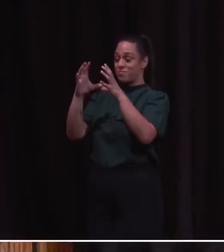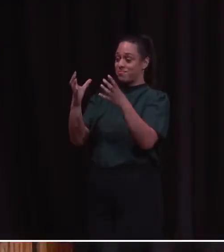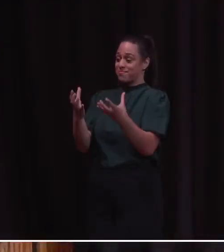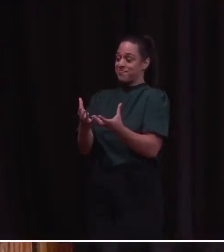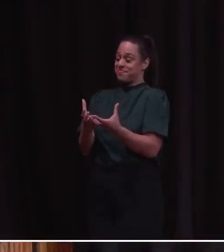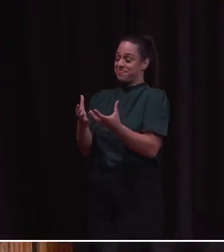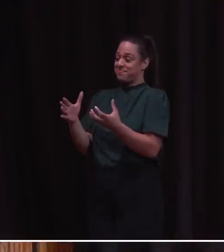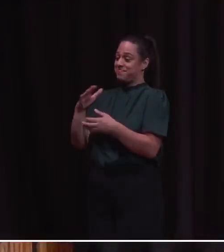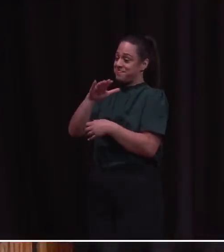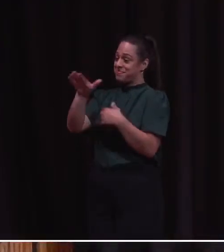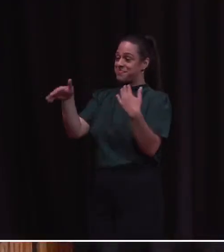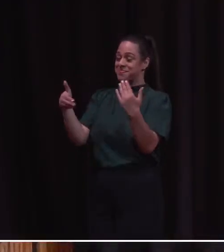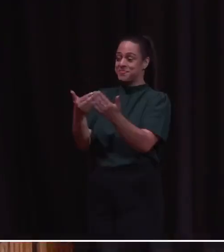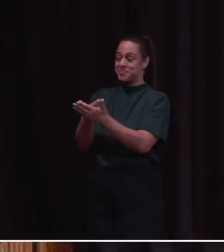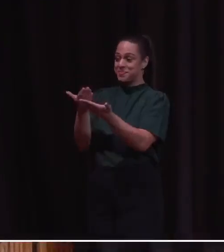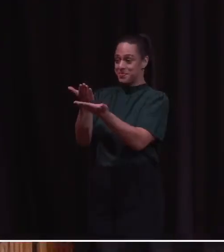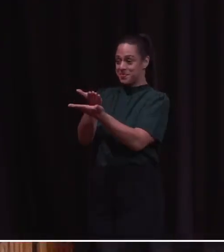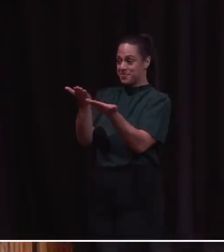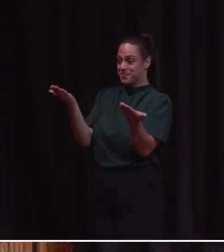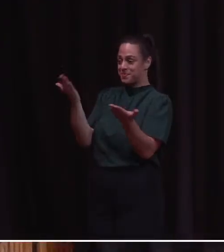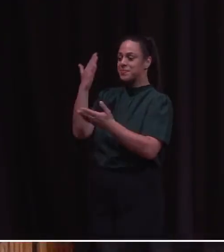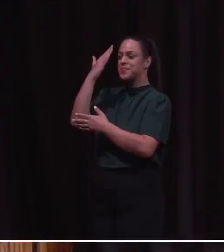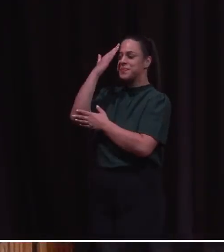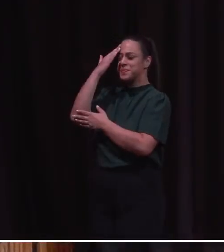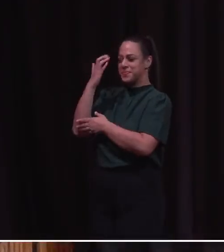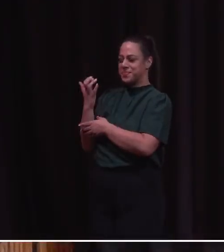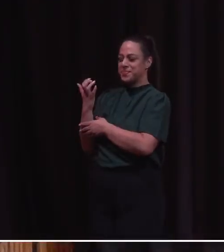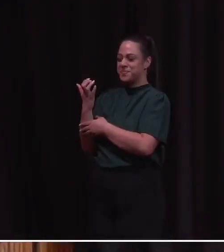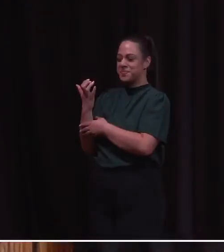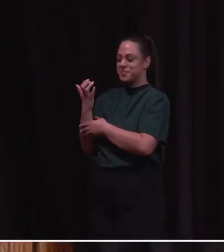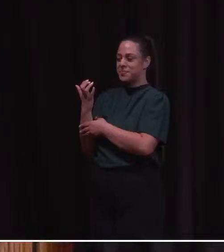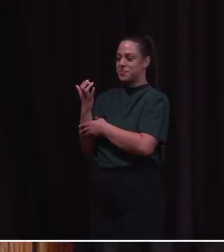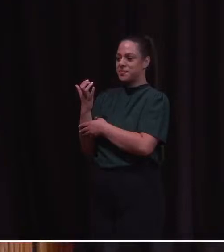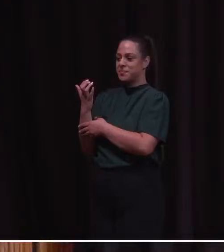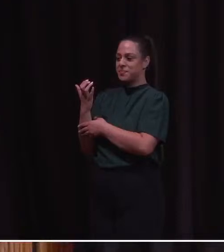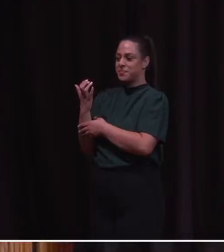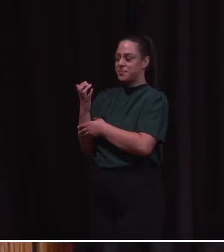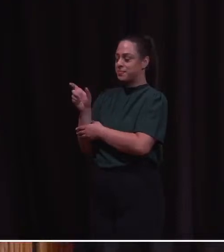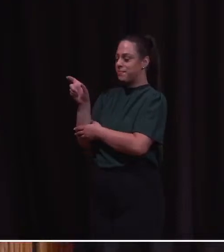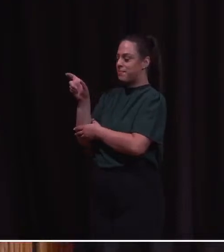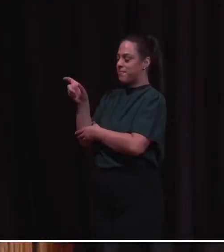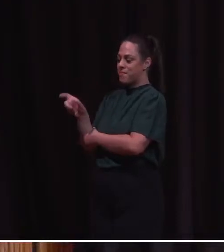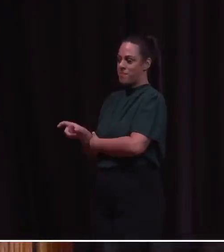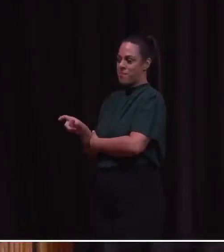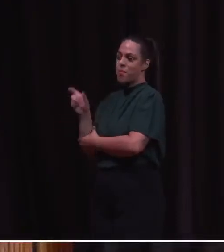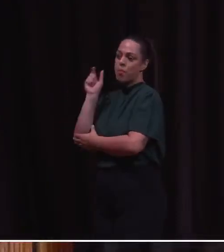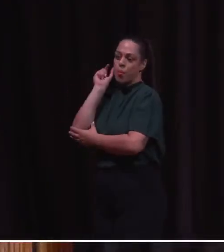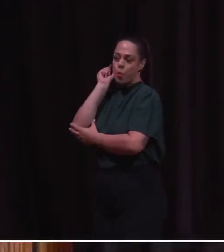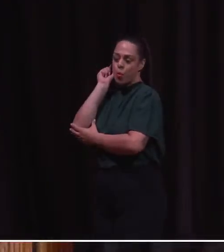Because an African woman gave birth to humanity.